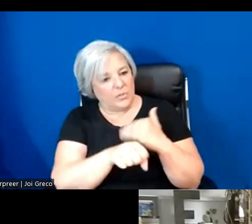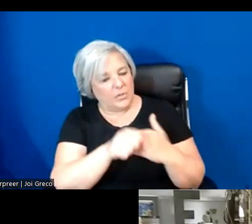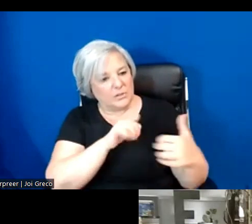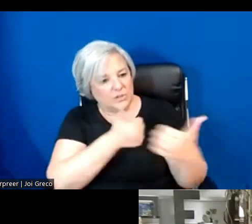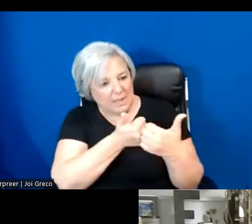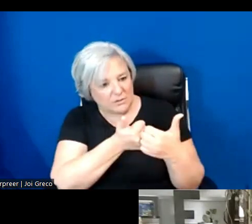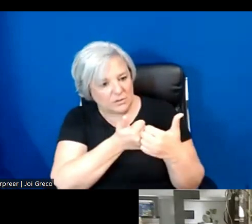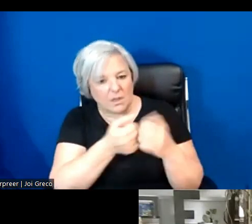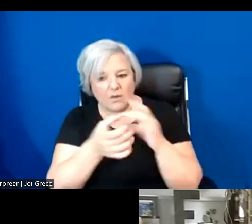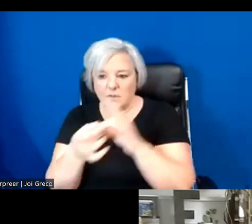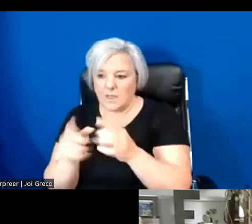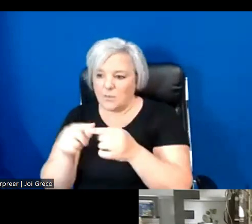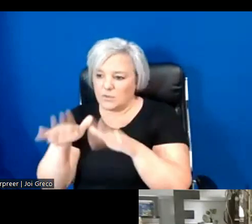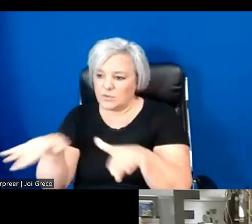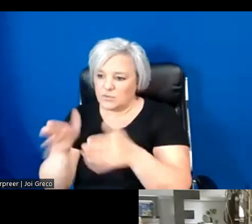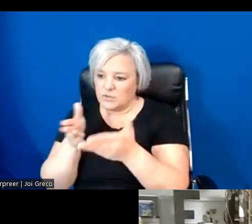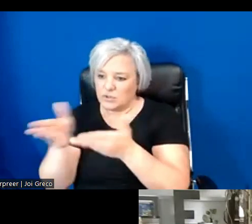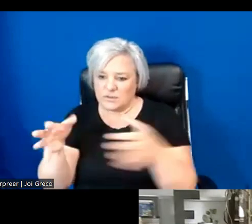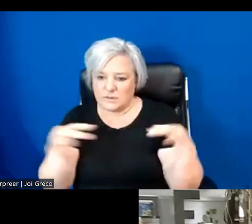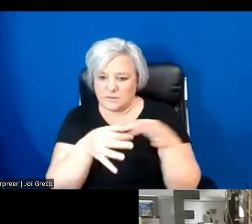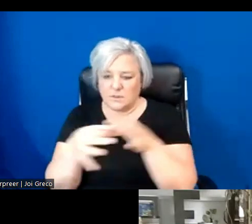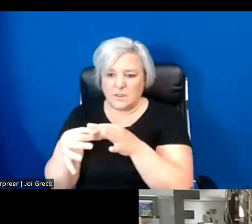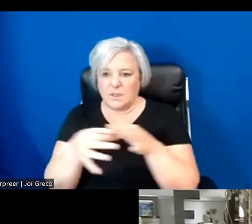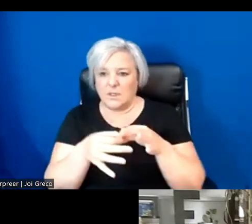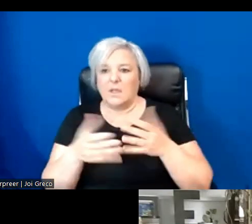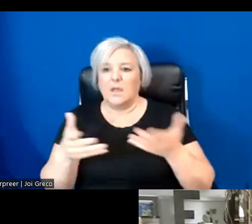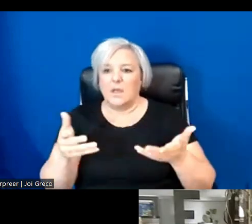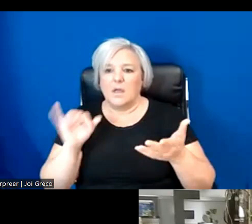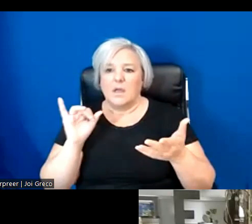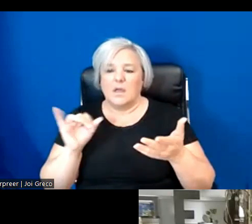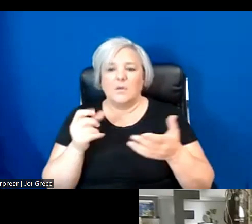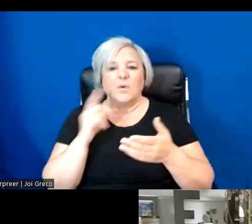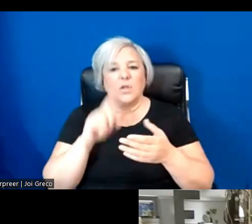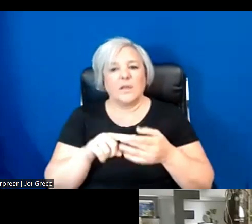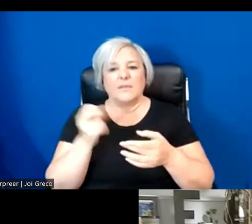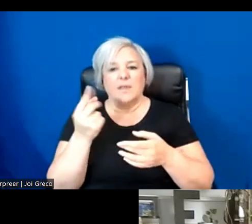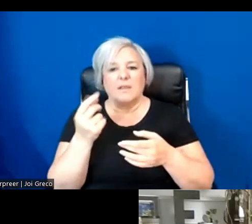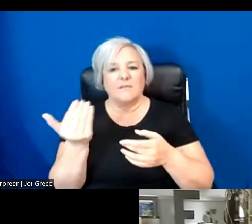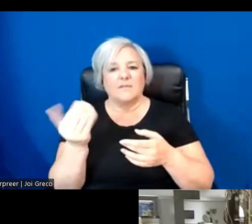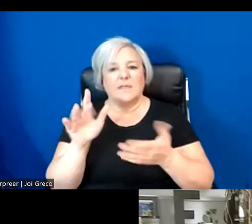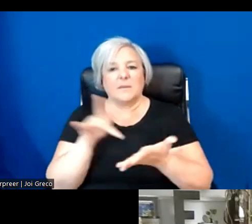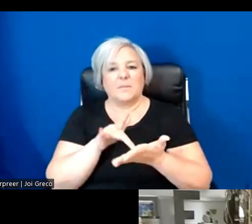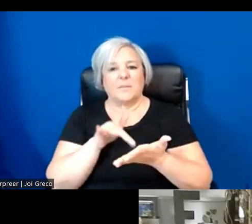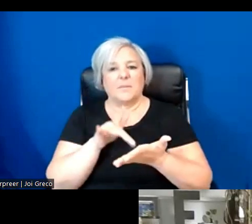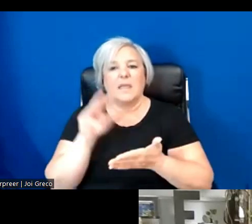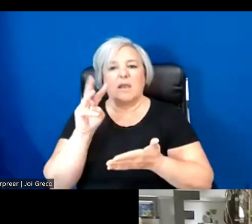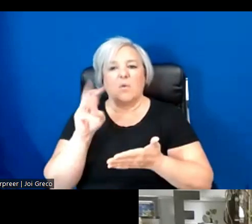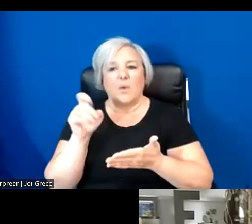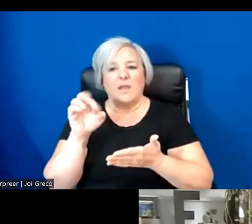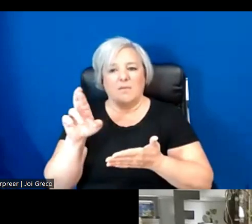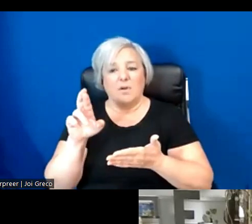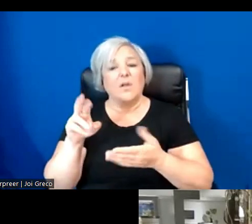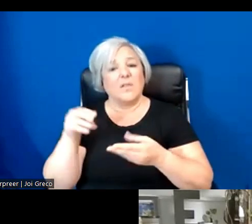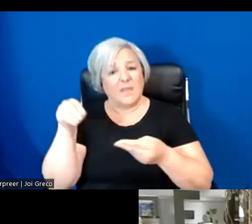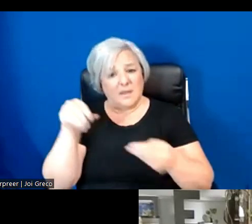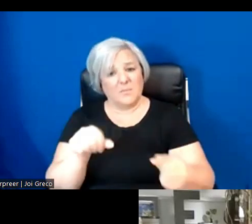things that we're working on. And they applied for and were awarded an 1115 Medicaid waiver. That one of the parts of that was that it could make it reimbursable